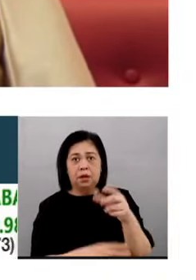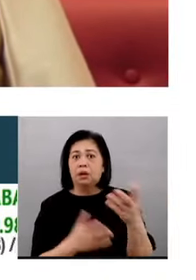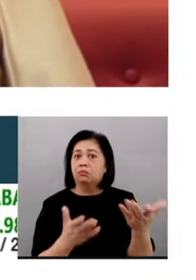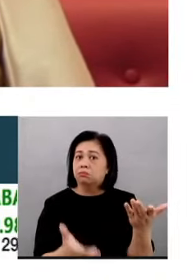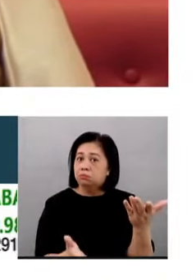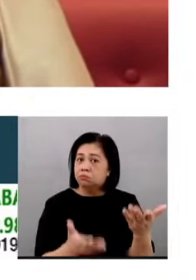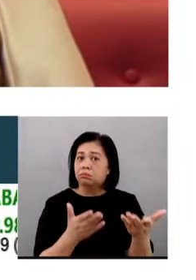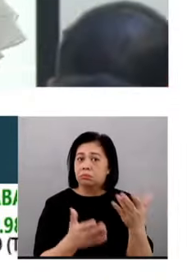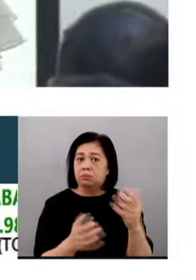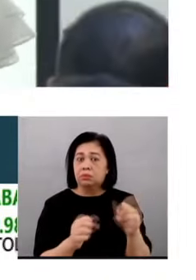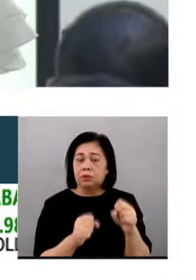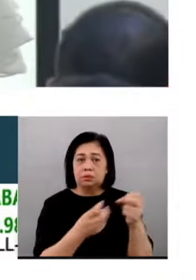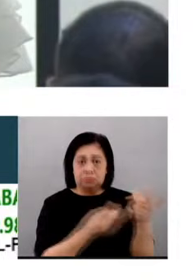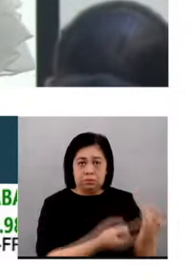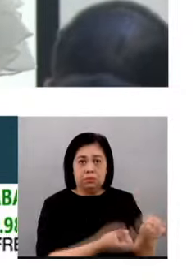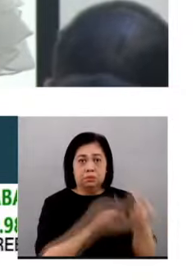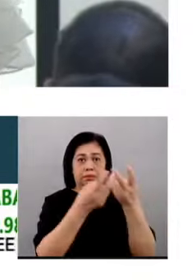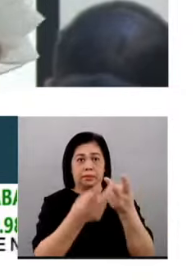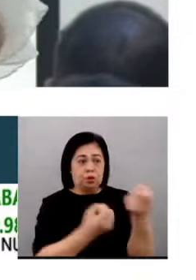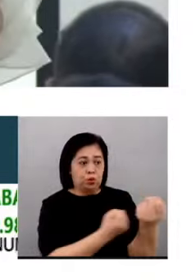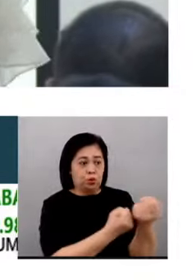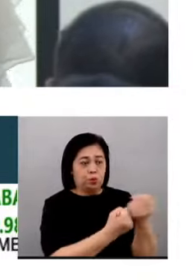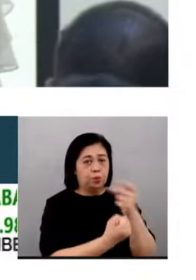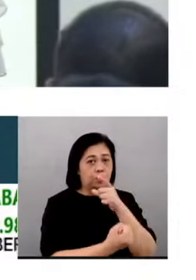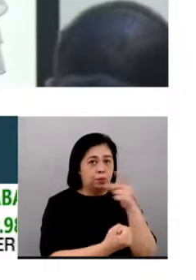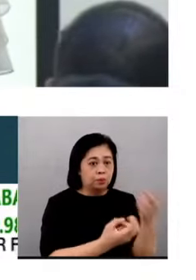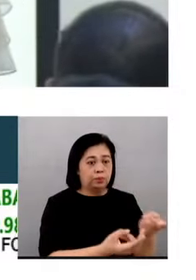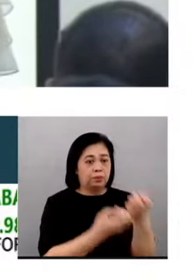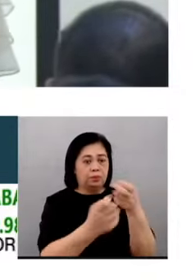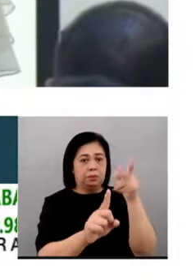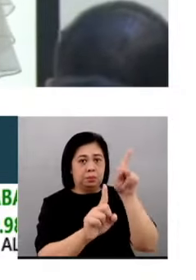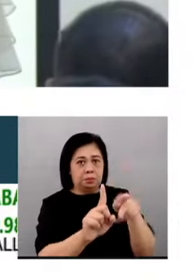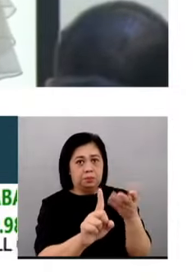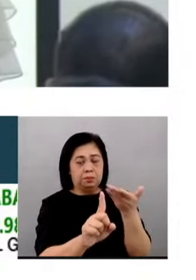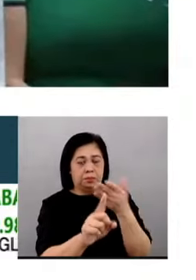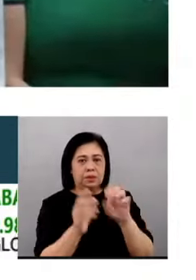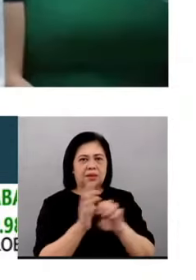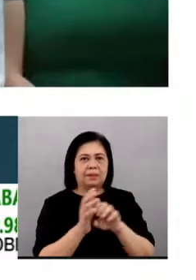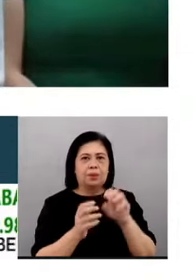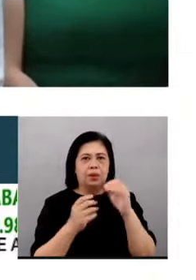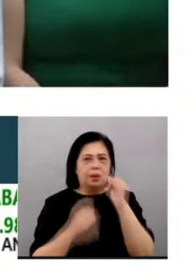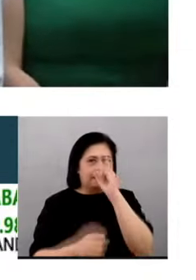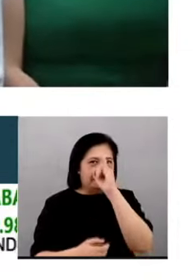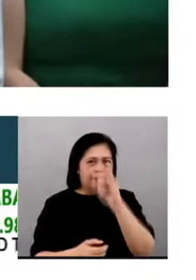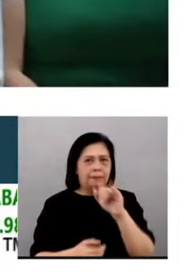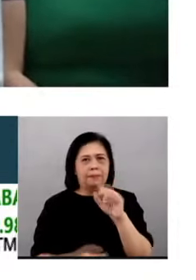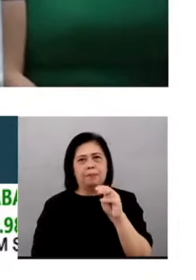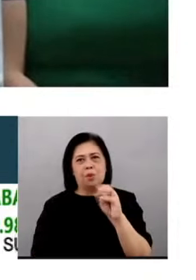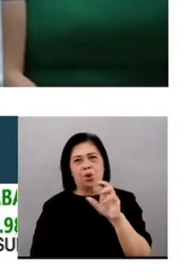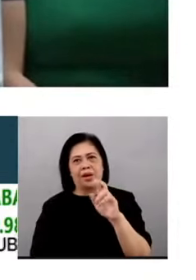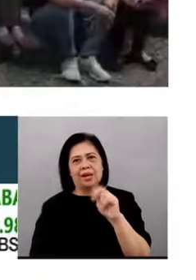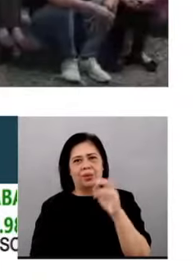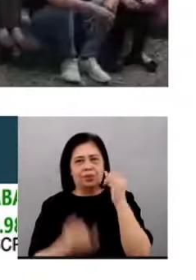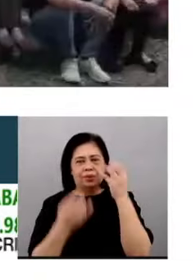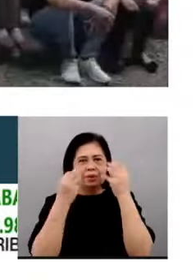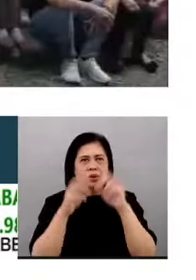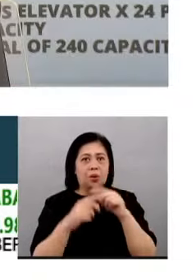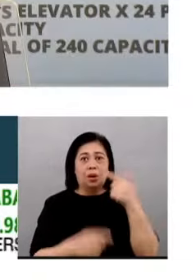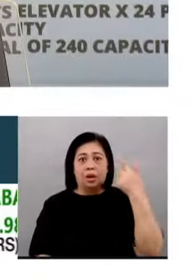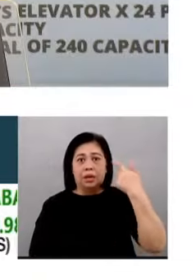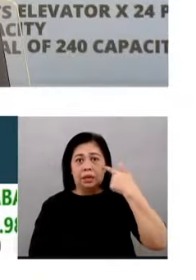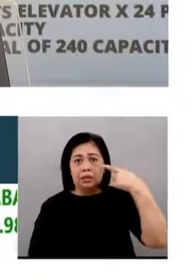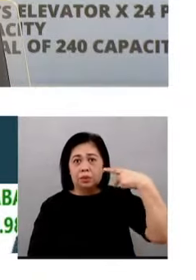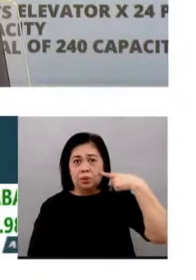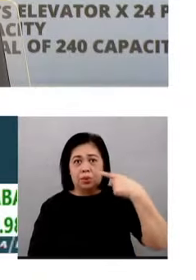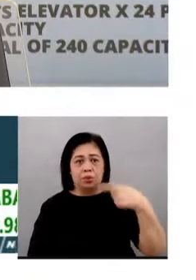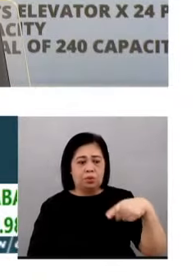that could transfer. I mean, unlike, for example, a Moreno candidacy or a Grace Poe candidacy,